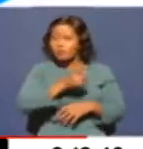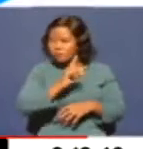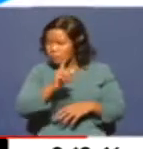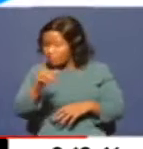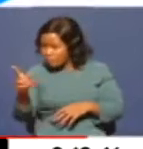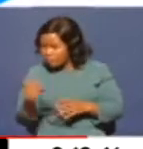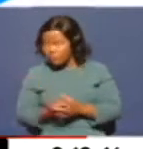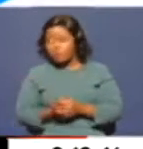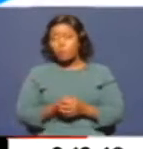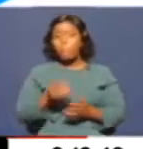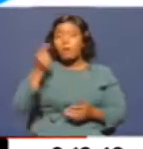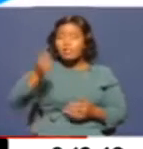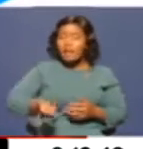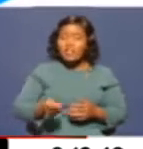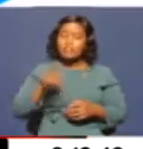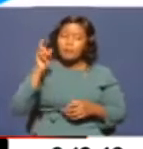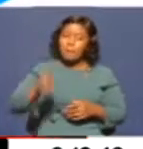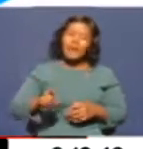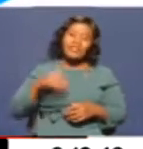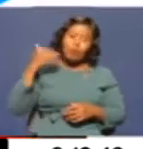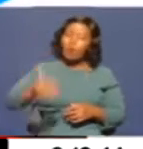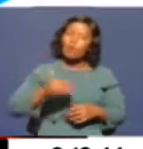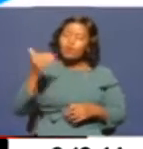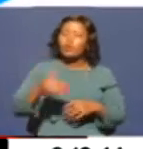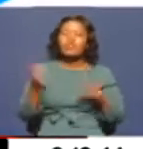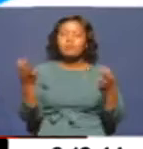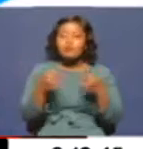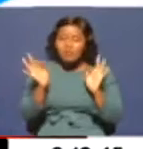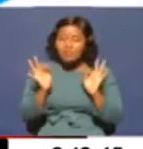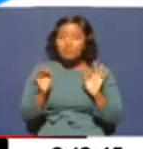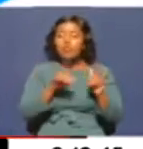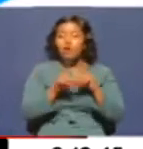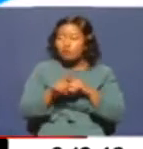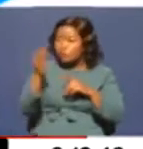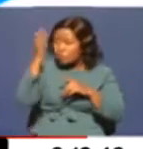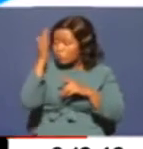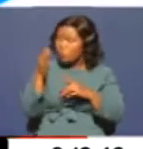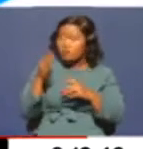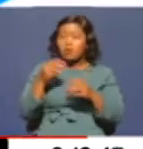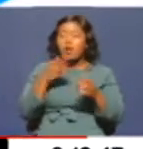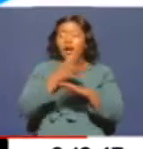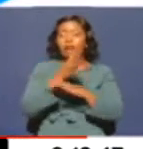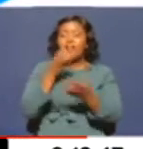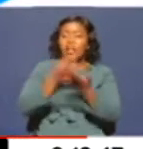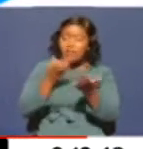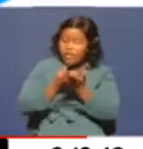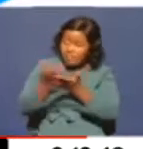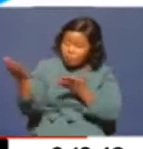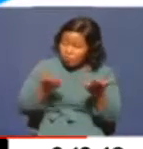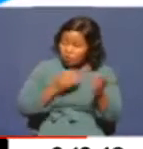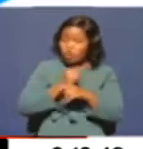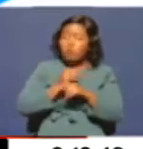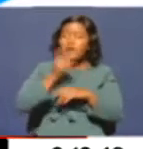free to fairly evaluate the matters before them based on the evidence presented to them and the relevant